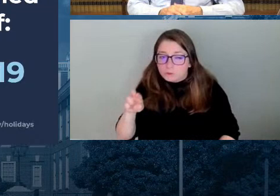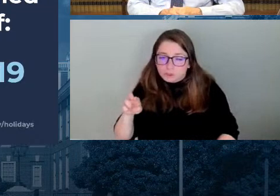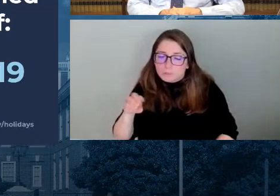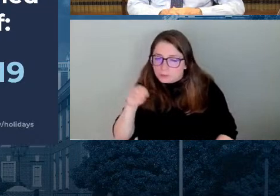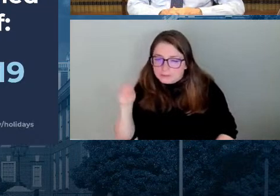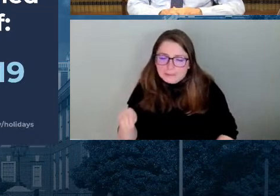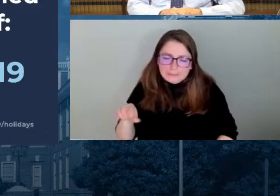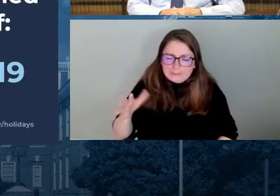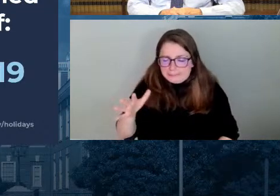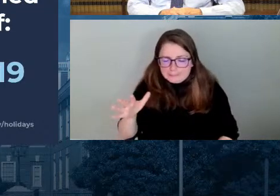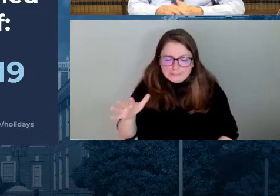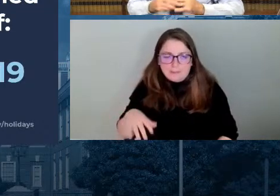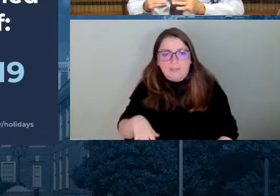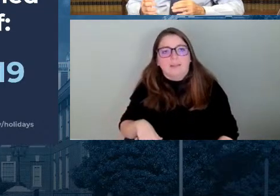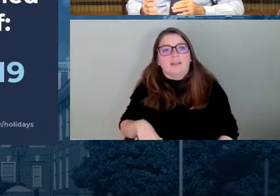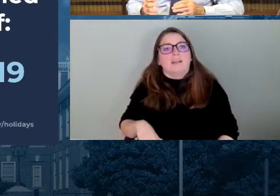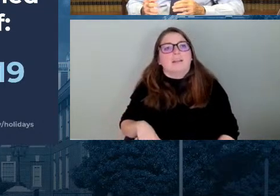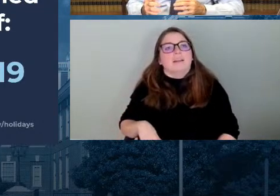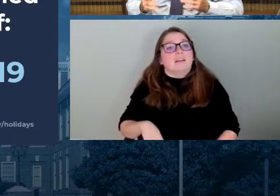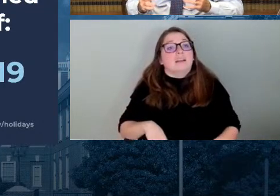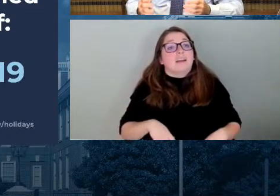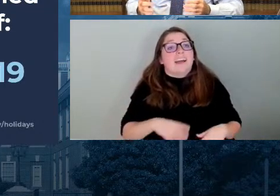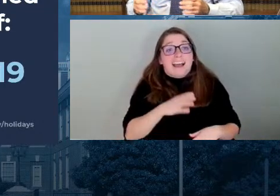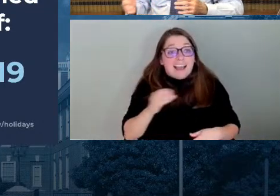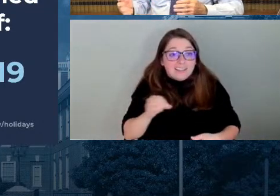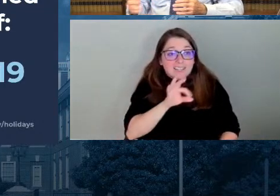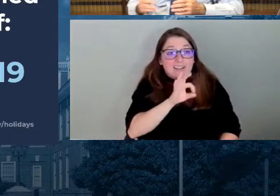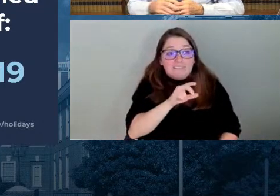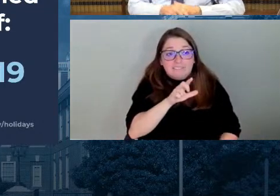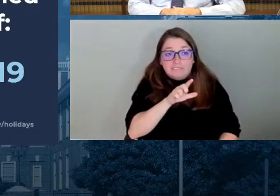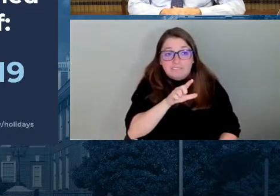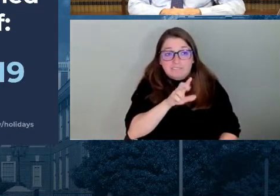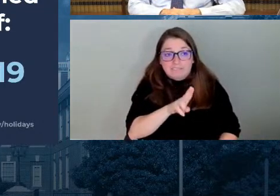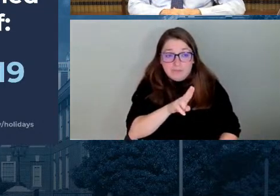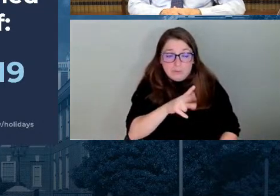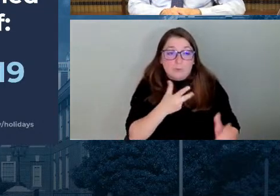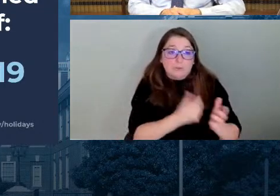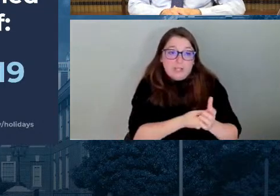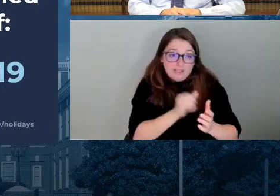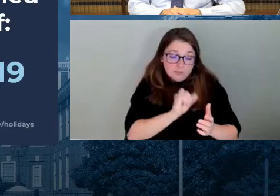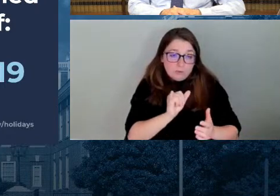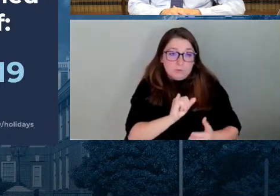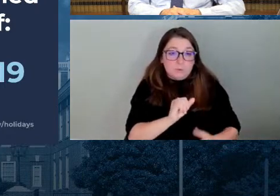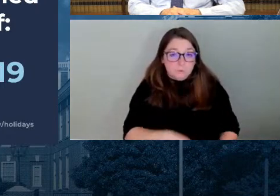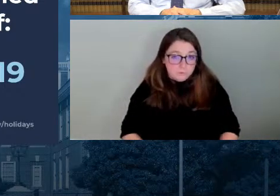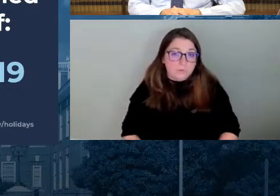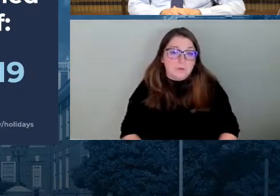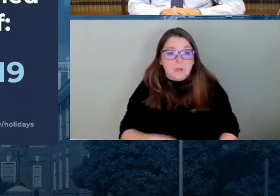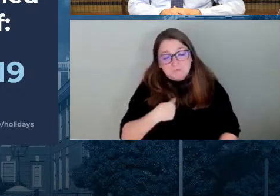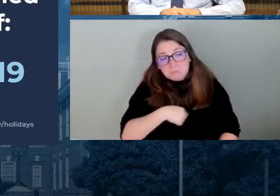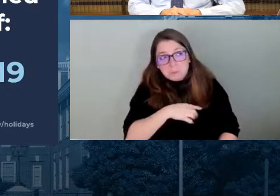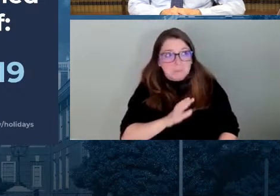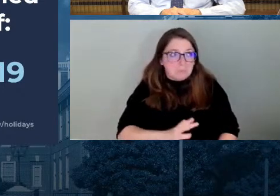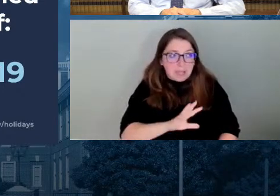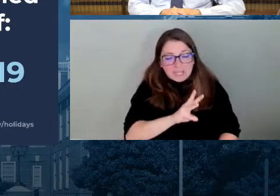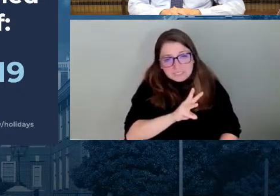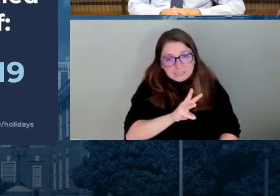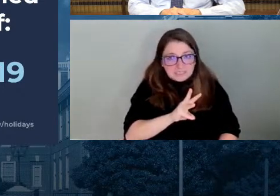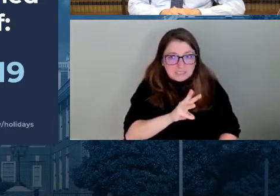get their flu shots. We're almost to 60% for 65 and over on flu shots as well. So some good news